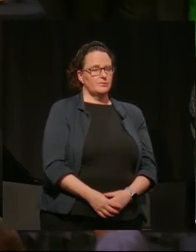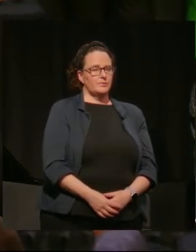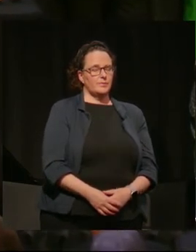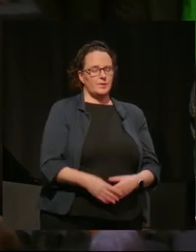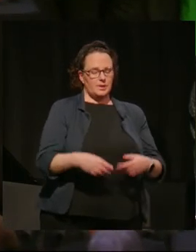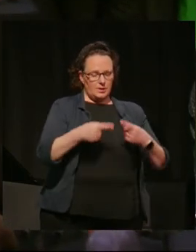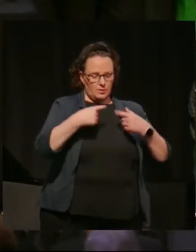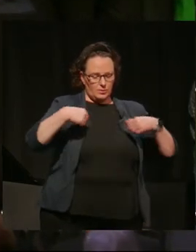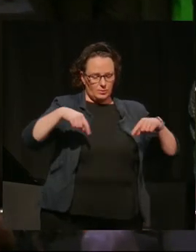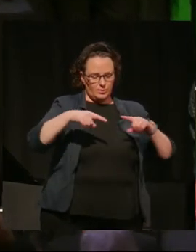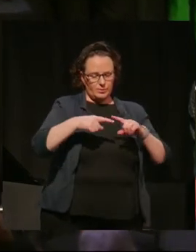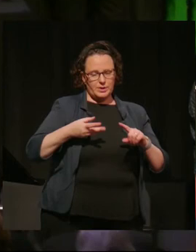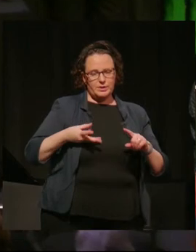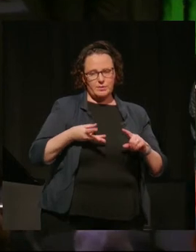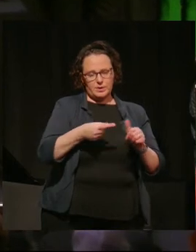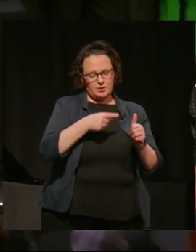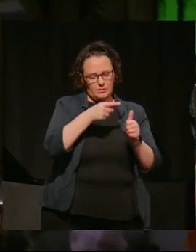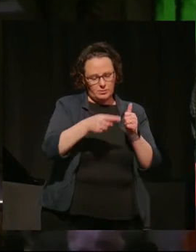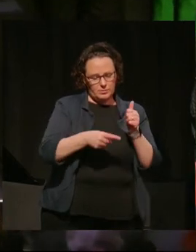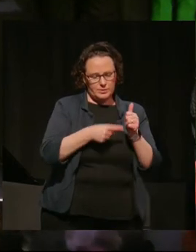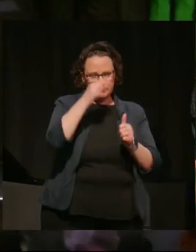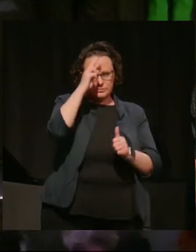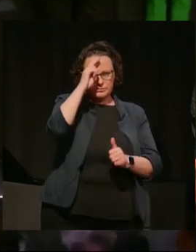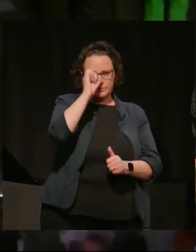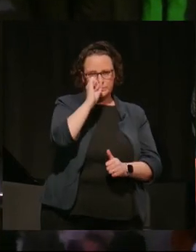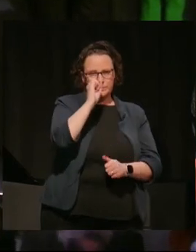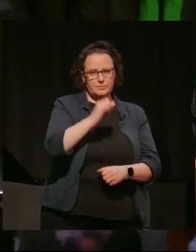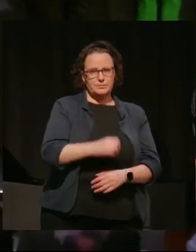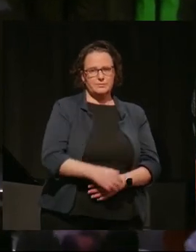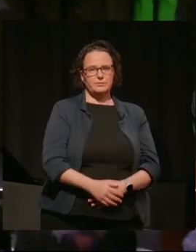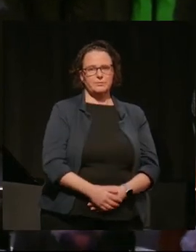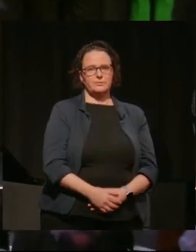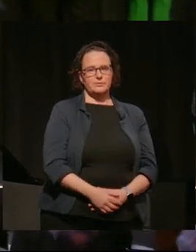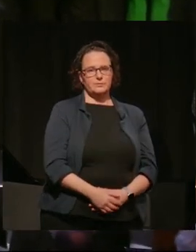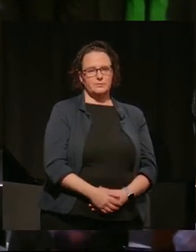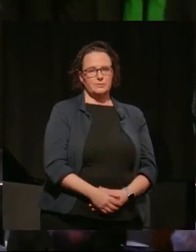We will always remember.